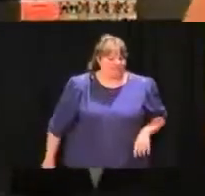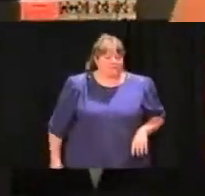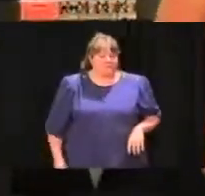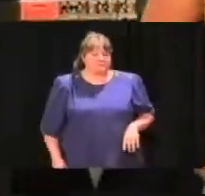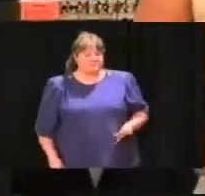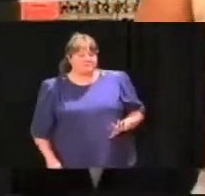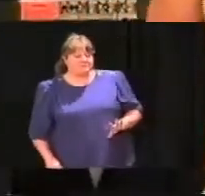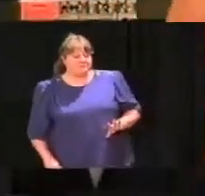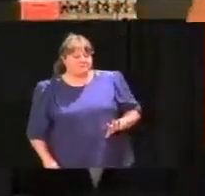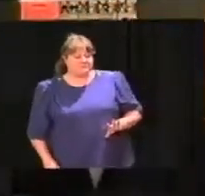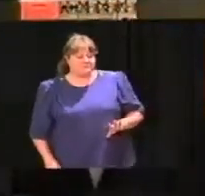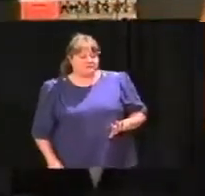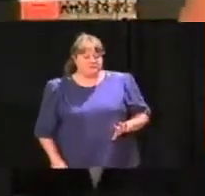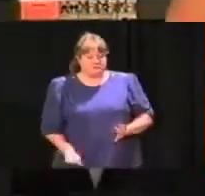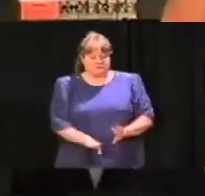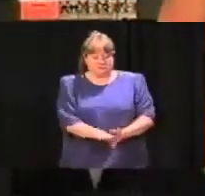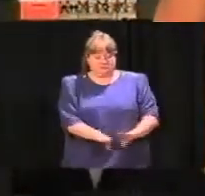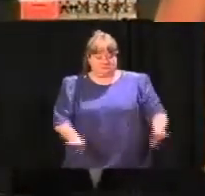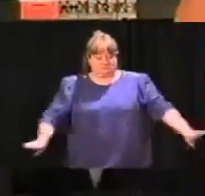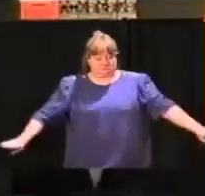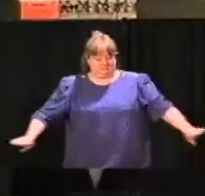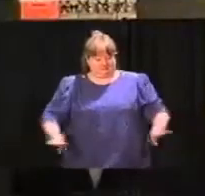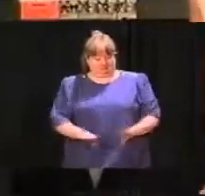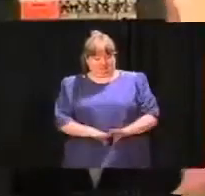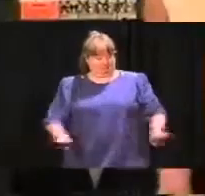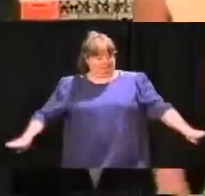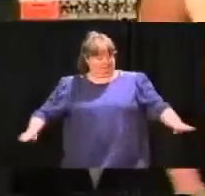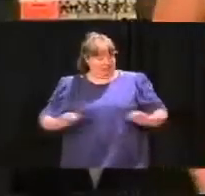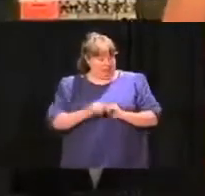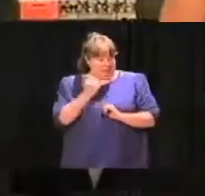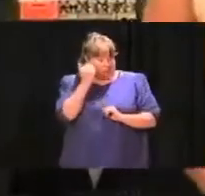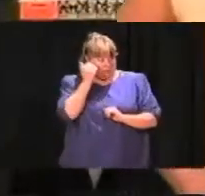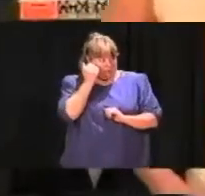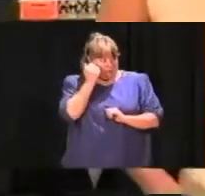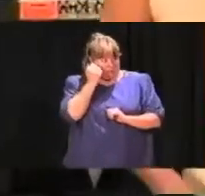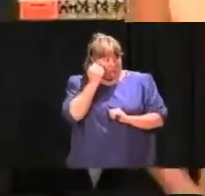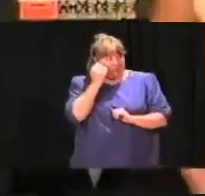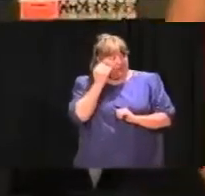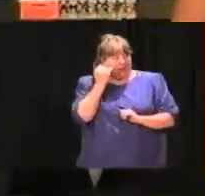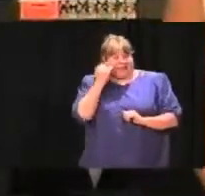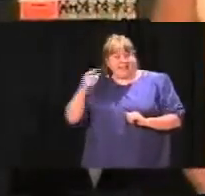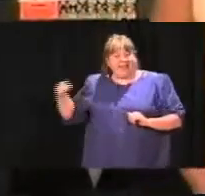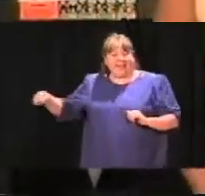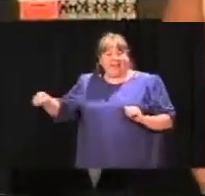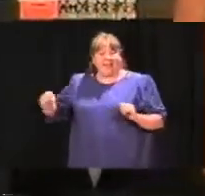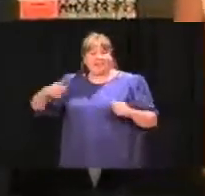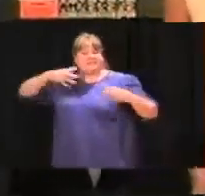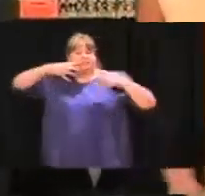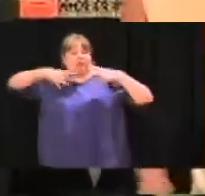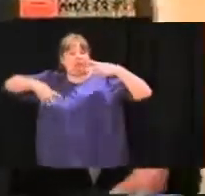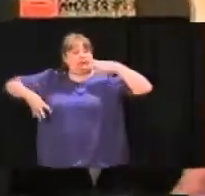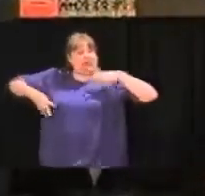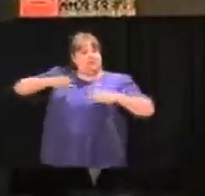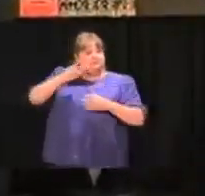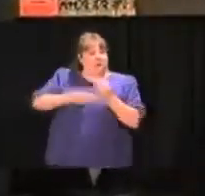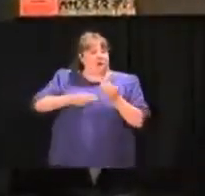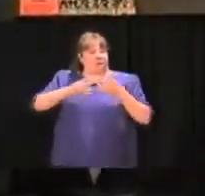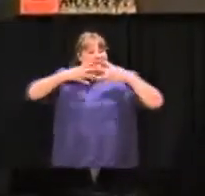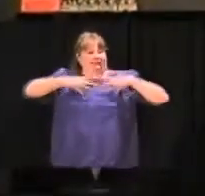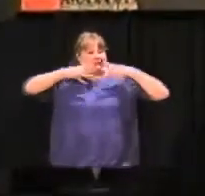How do you know if the stage is even? The fiddle player's drooling out of both sides of his